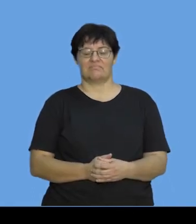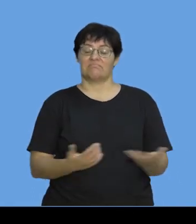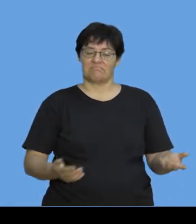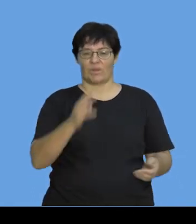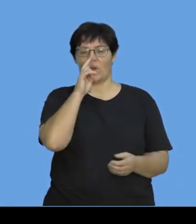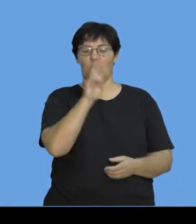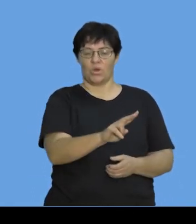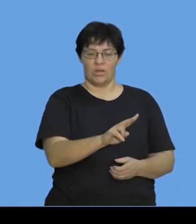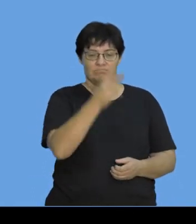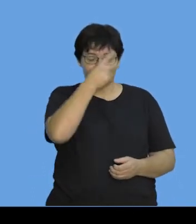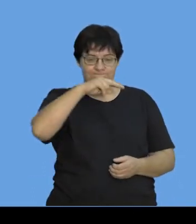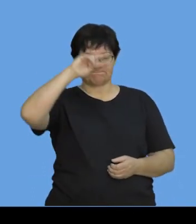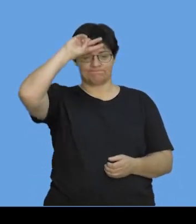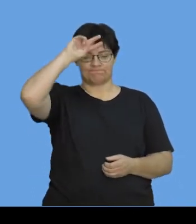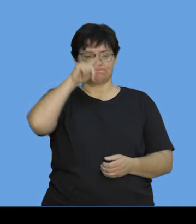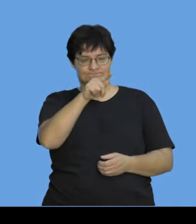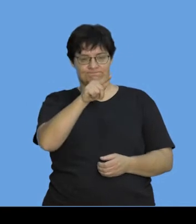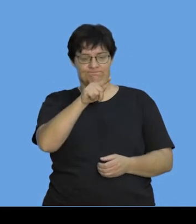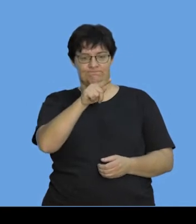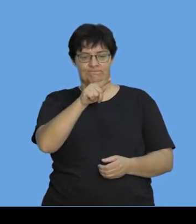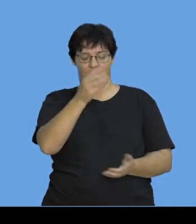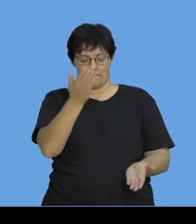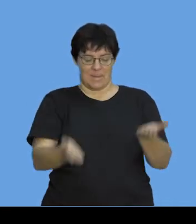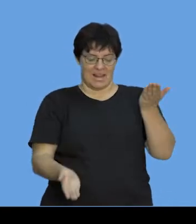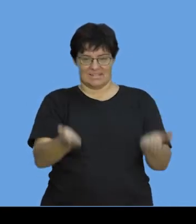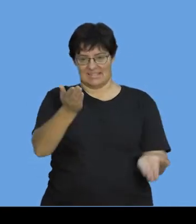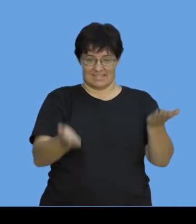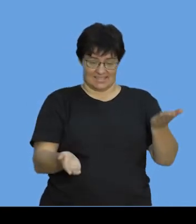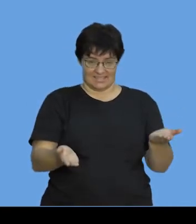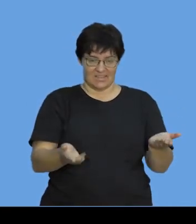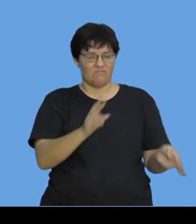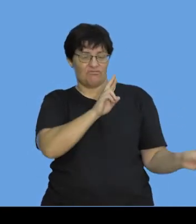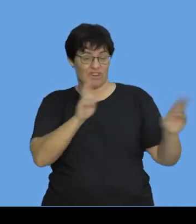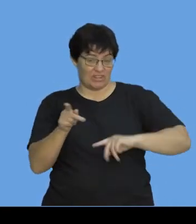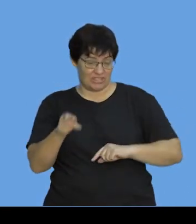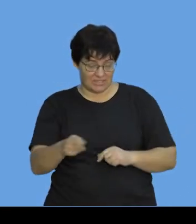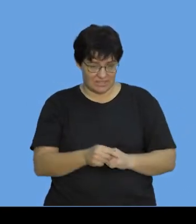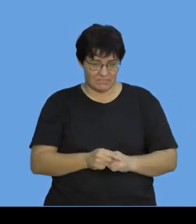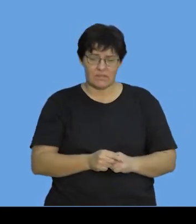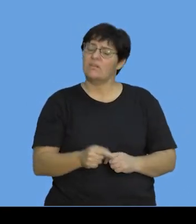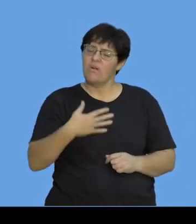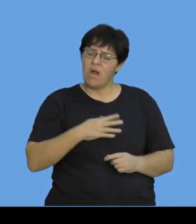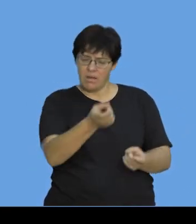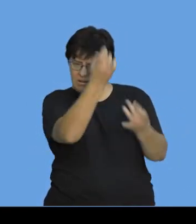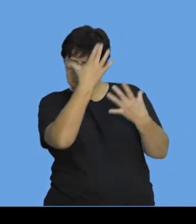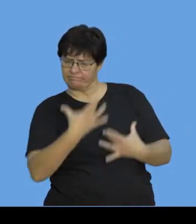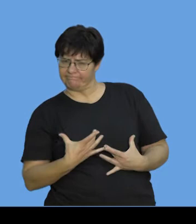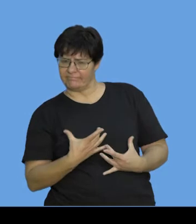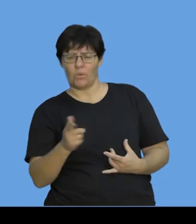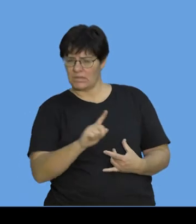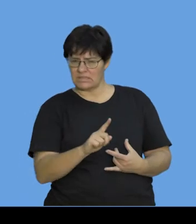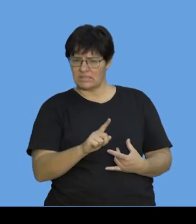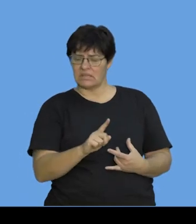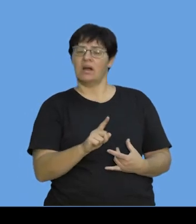the interpretation of a balanced equation of reaction and try to understand what exactly it tells us about the chemical